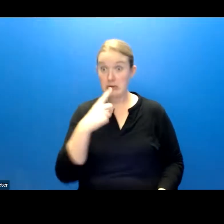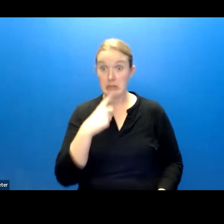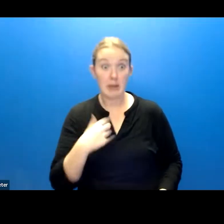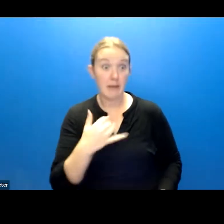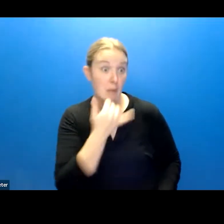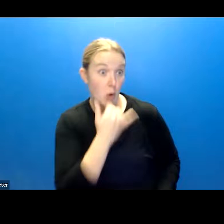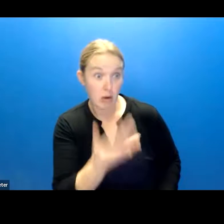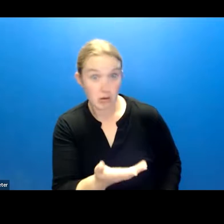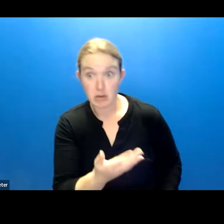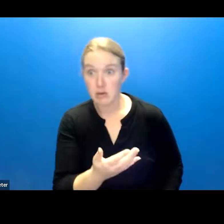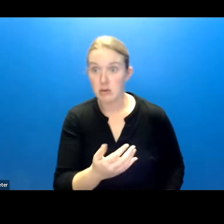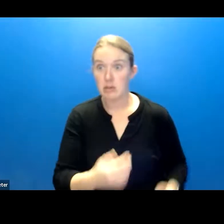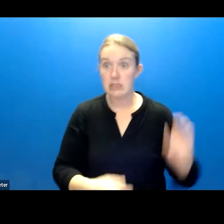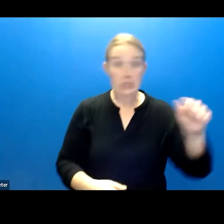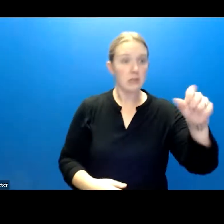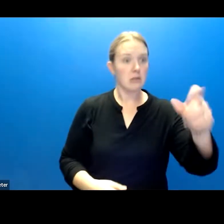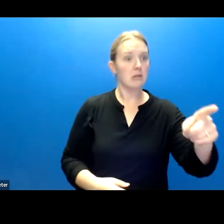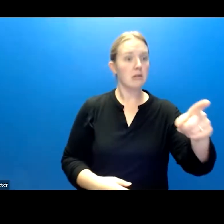Yes.